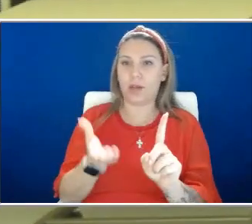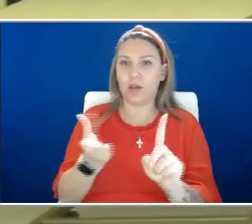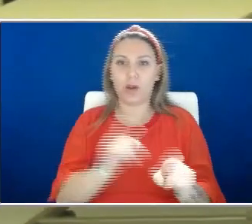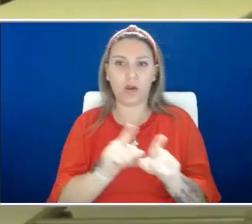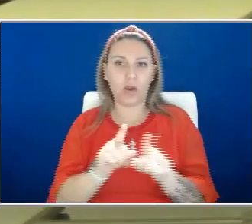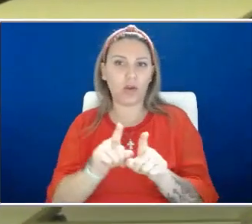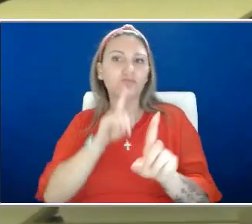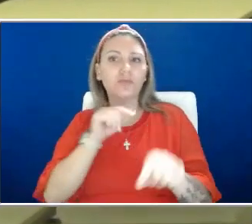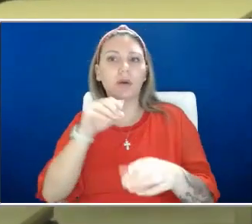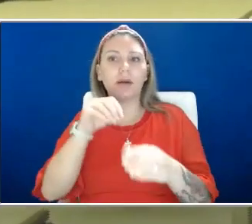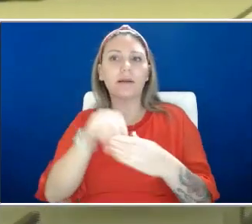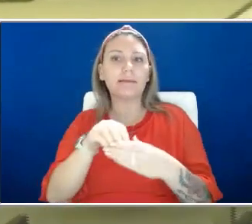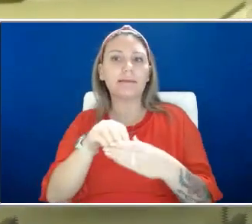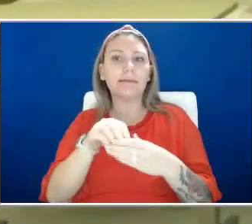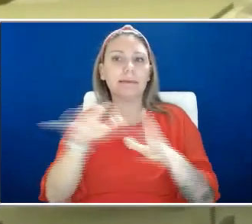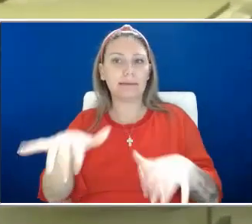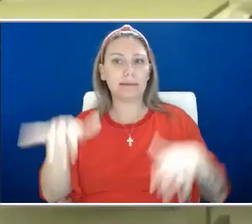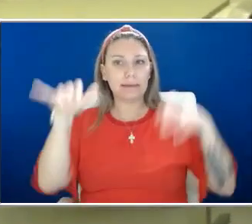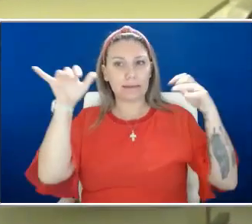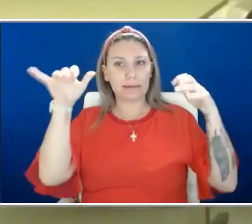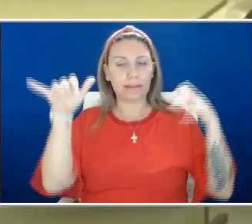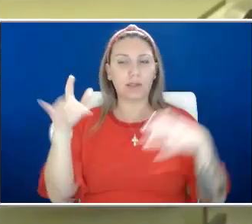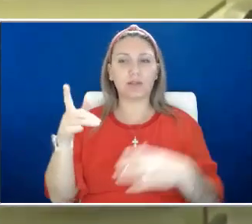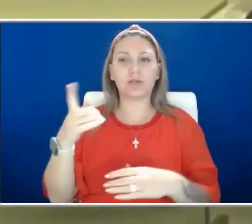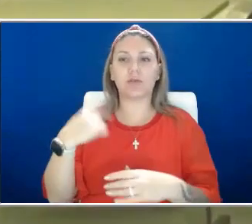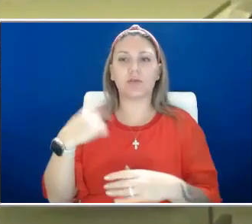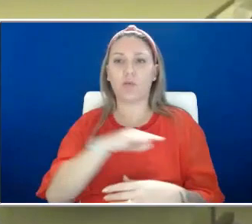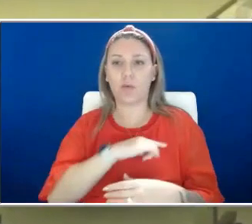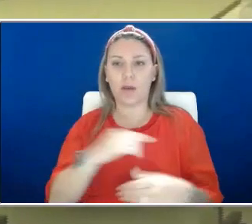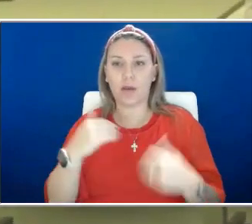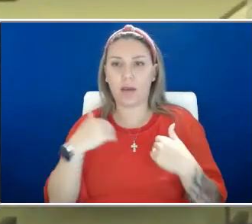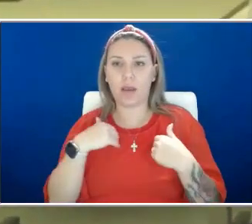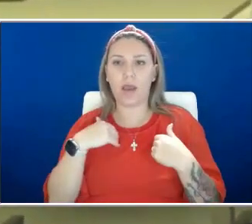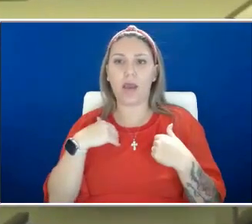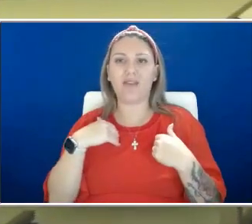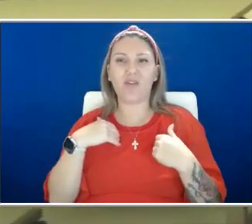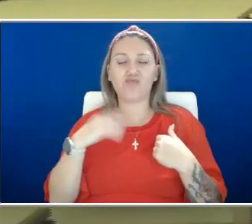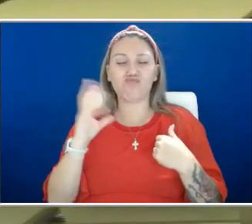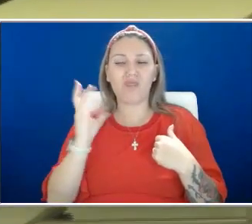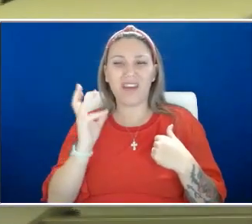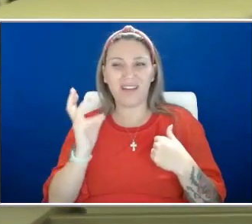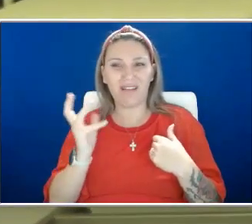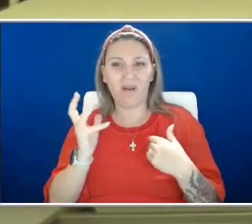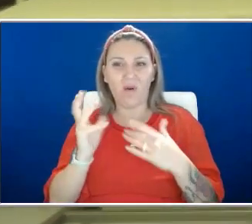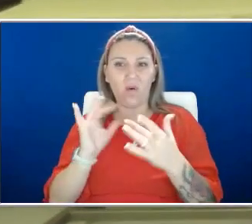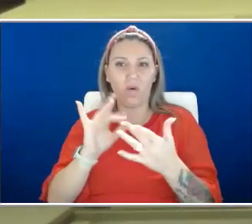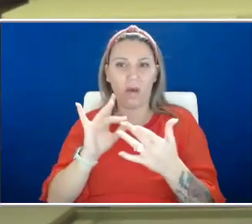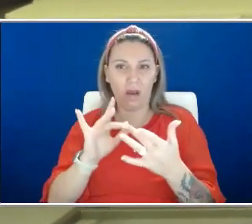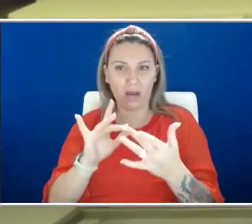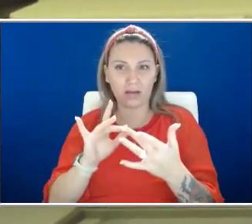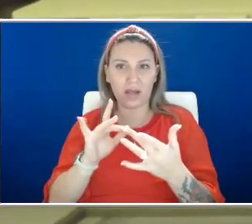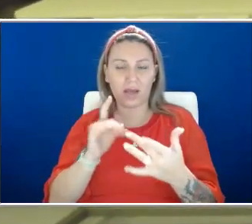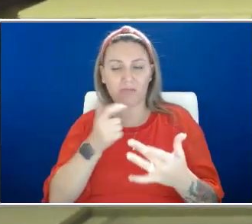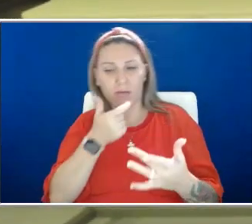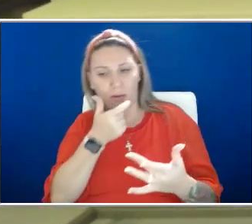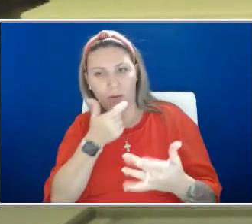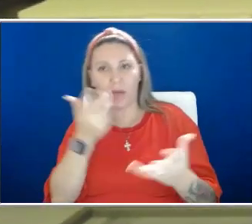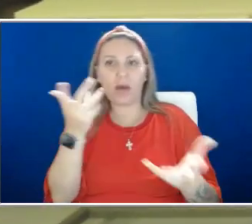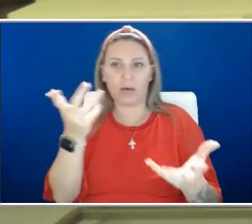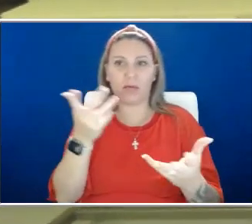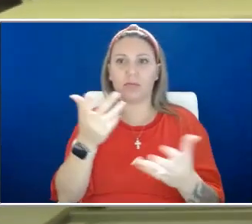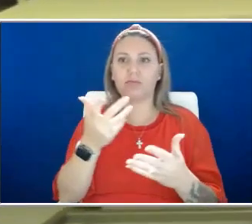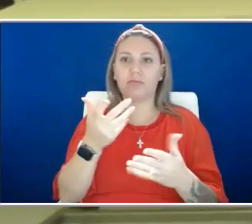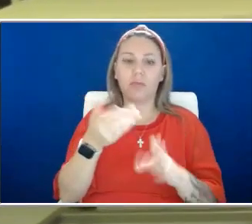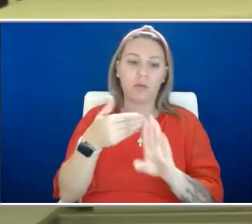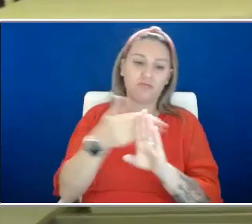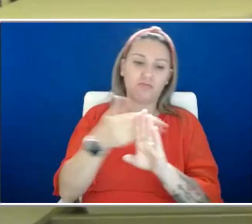stands. So we have radio contact with them throughout the pre and the